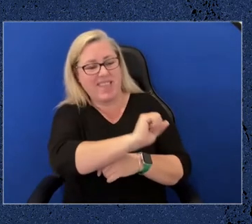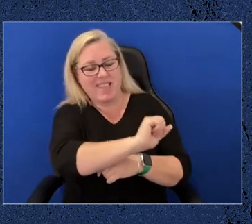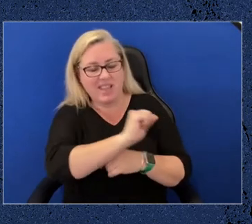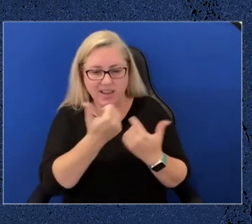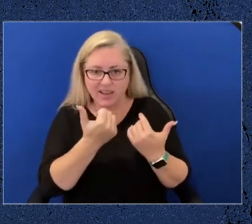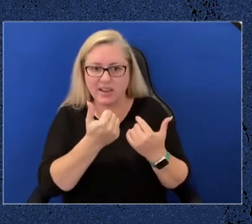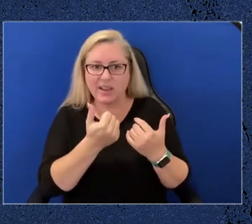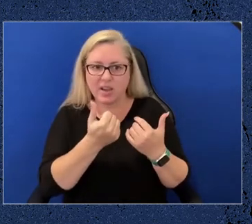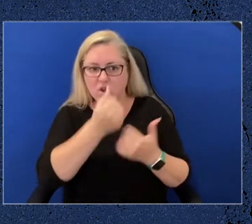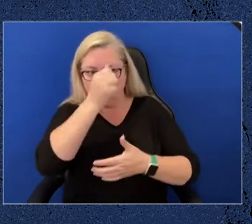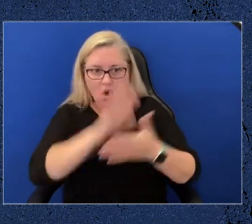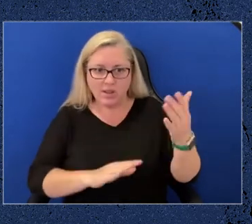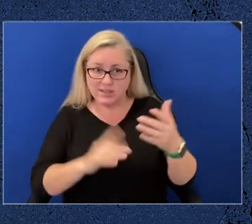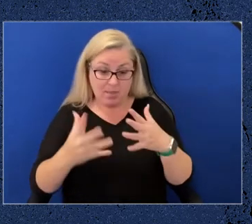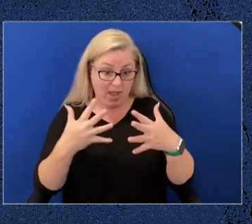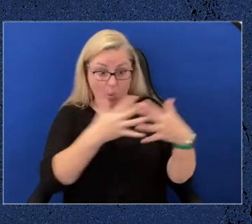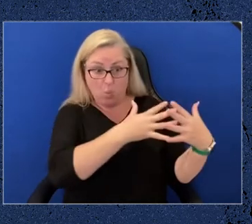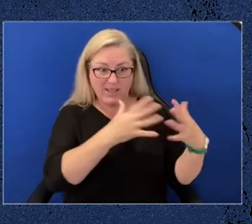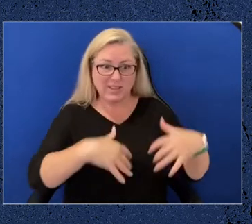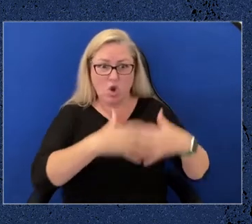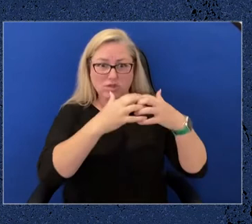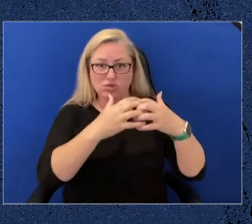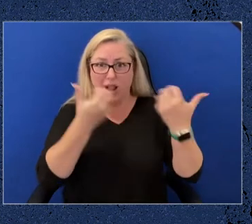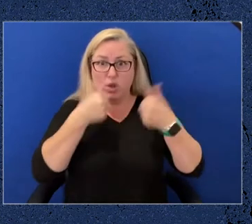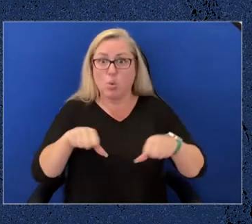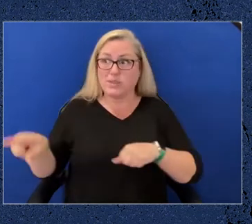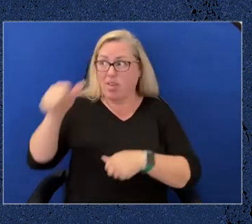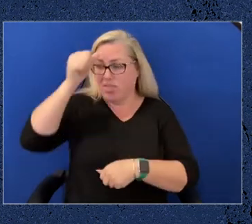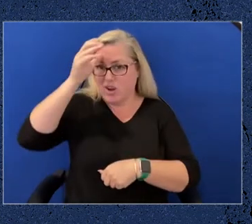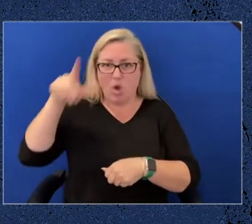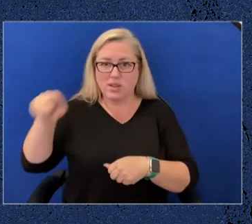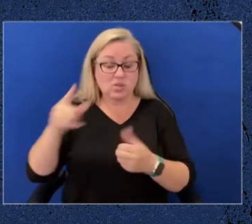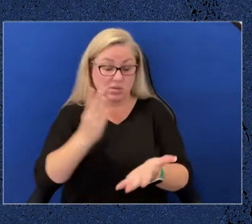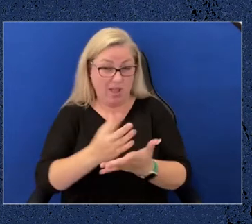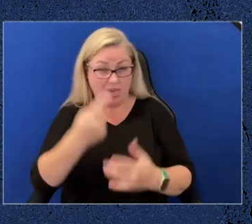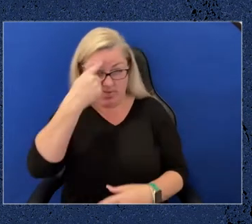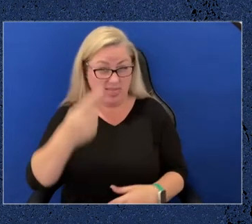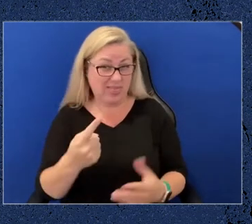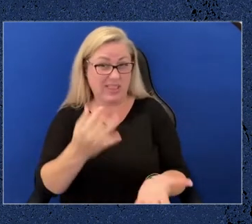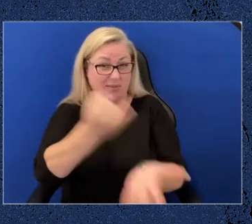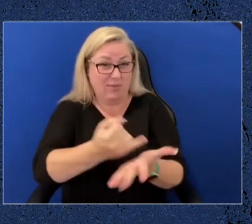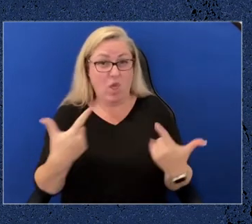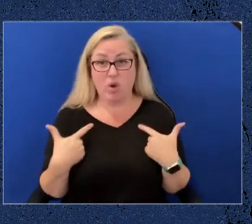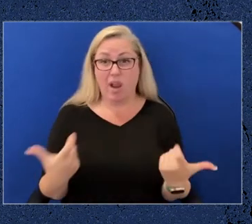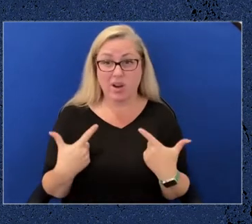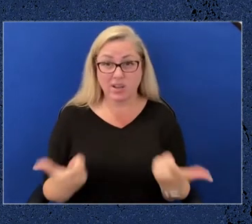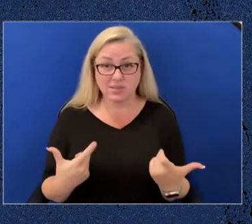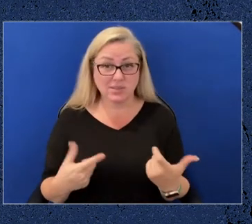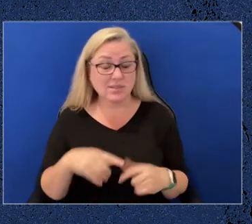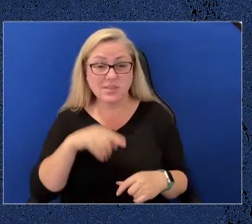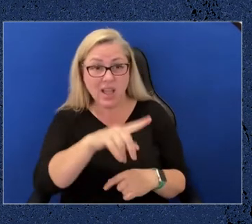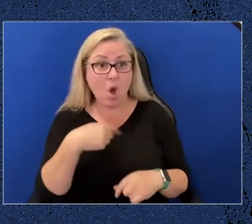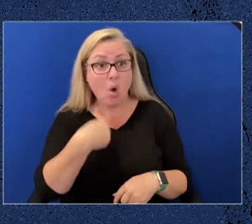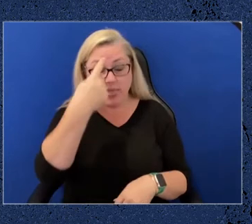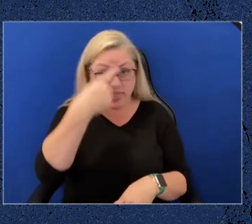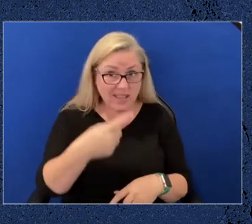by using a Western construct is the same flawed arrogance that I've raised several times today and have bitten my tongue on several times today, because it